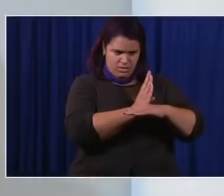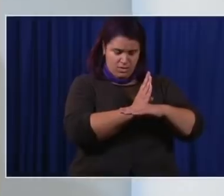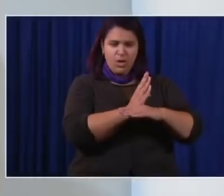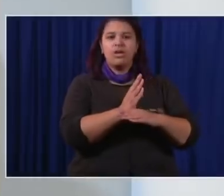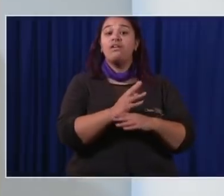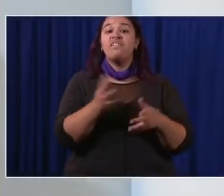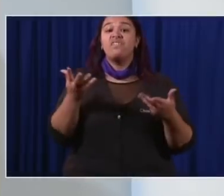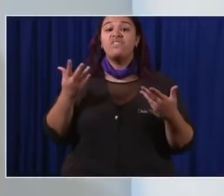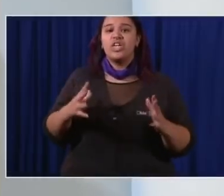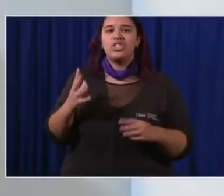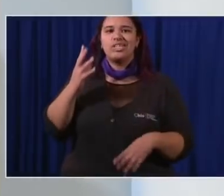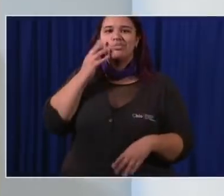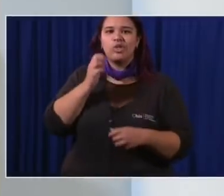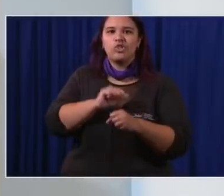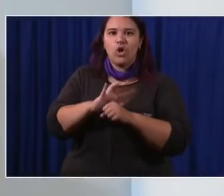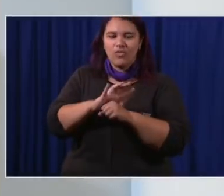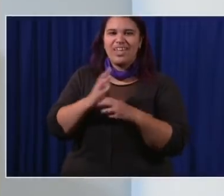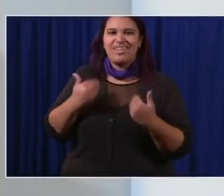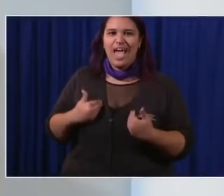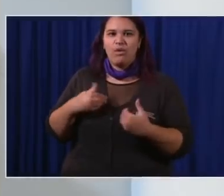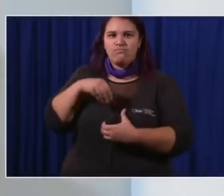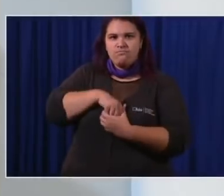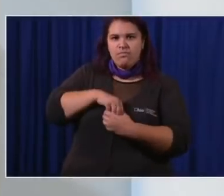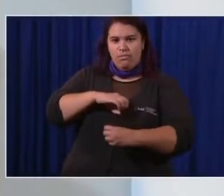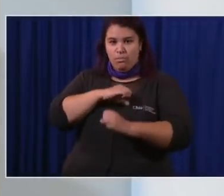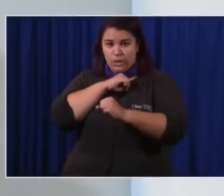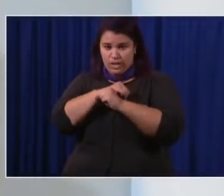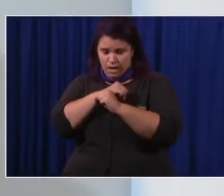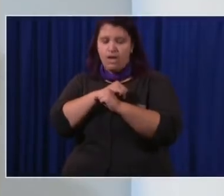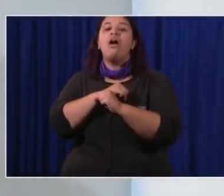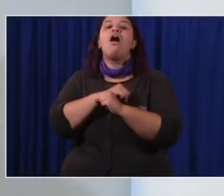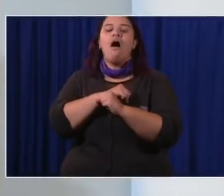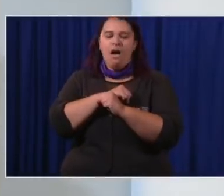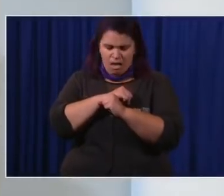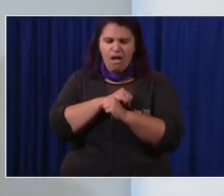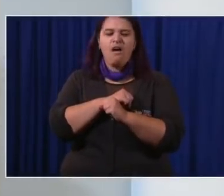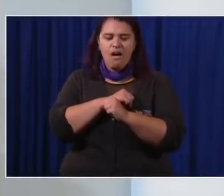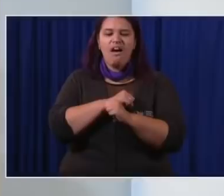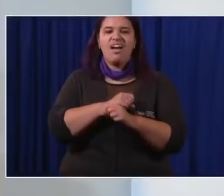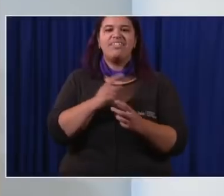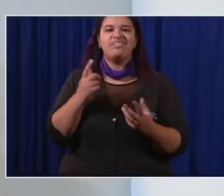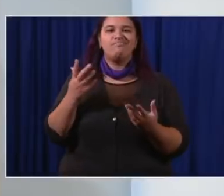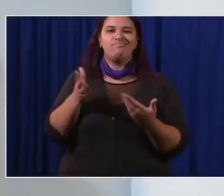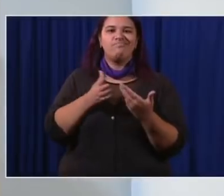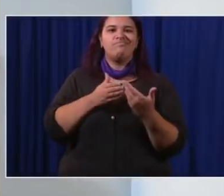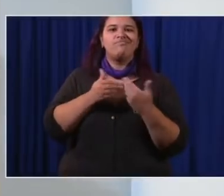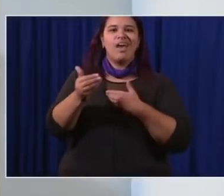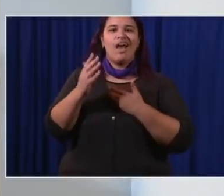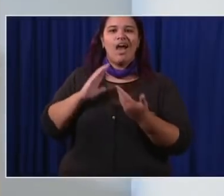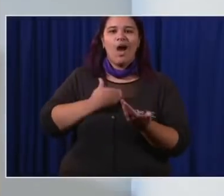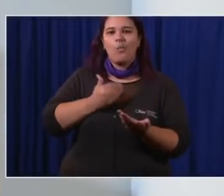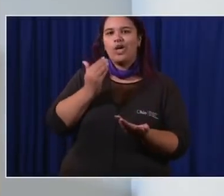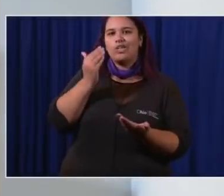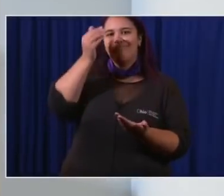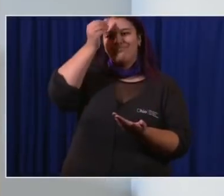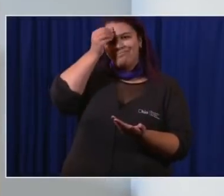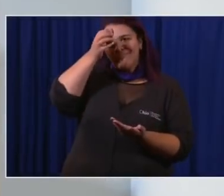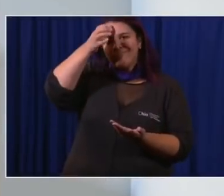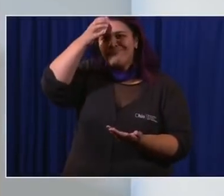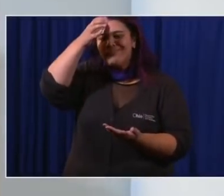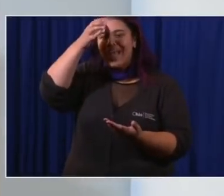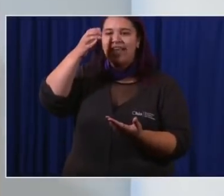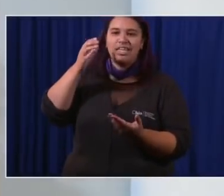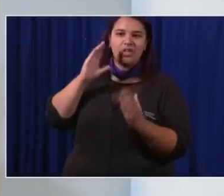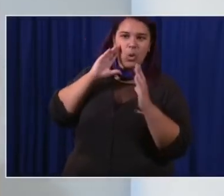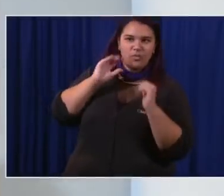system, and hopefully that will give us the information we seek, and that will hopefully answer Jack's question from earlier